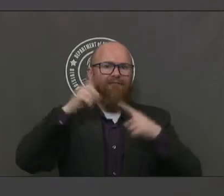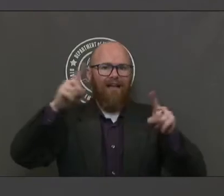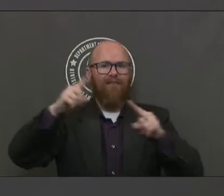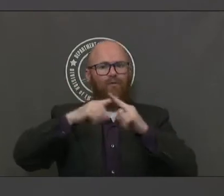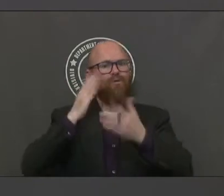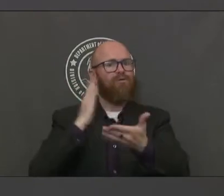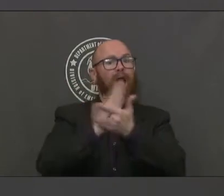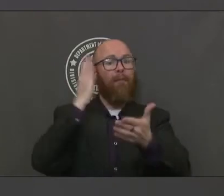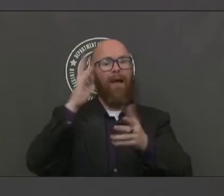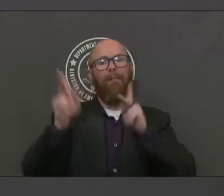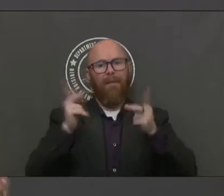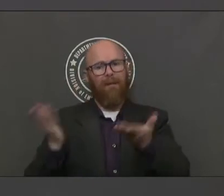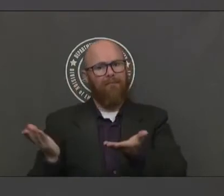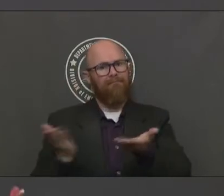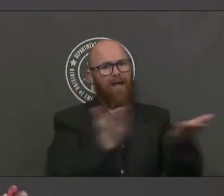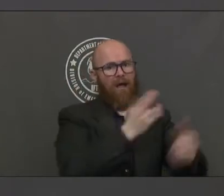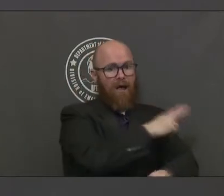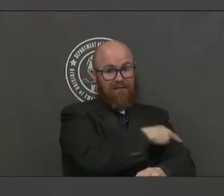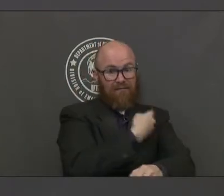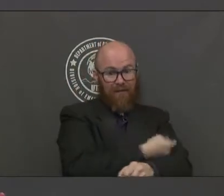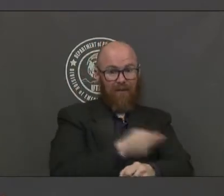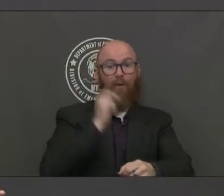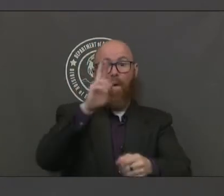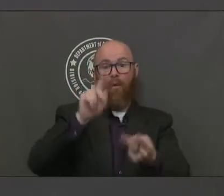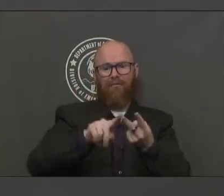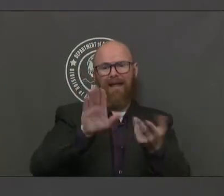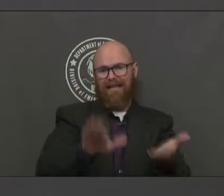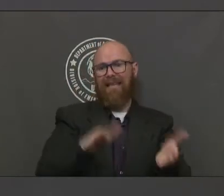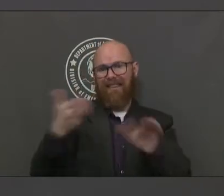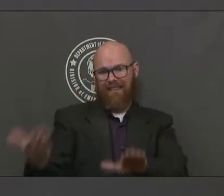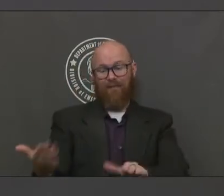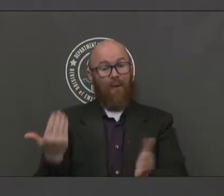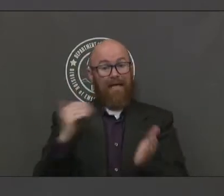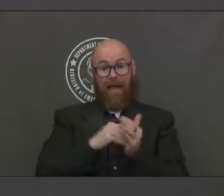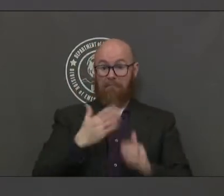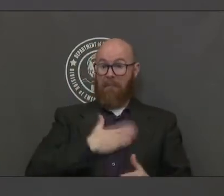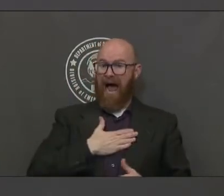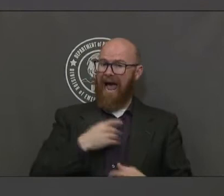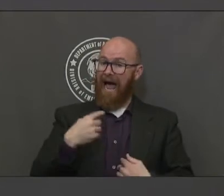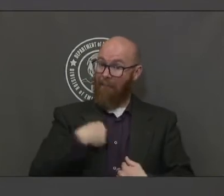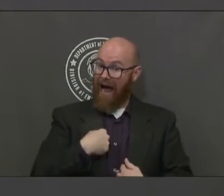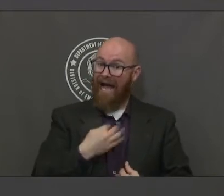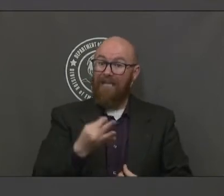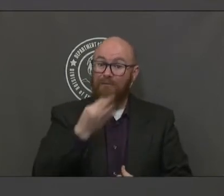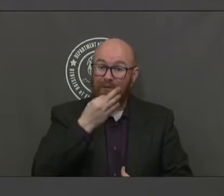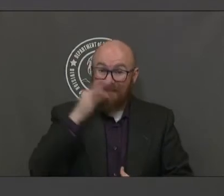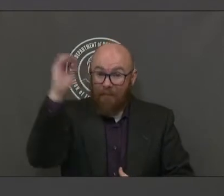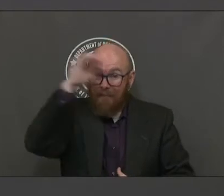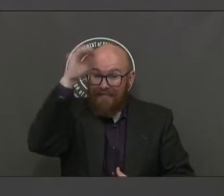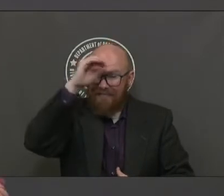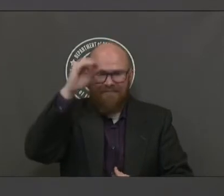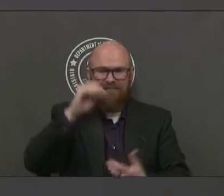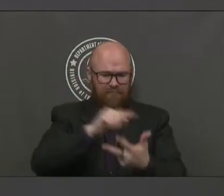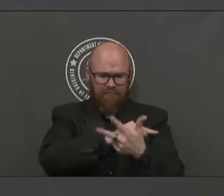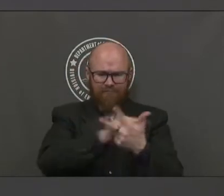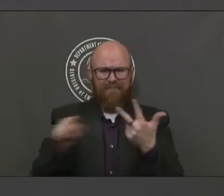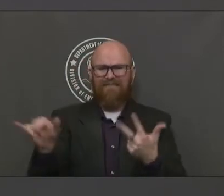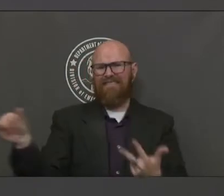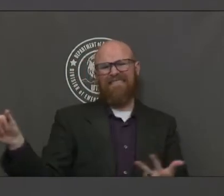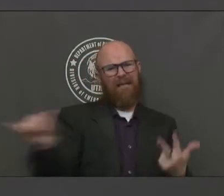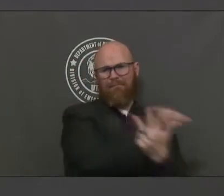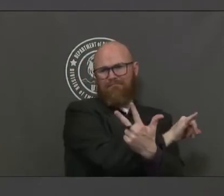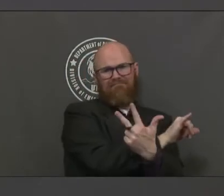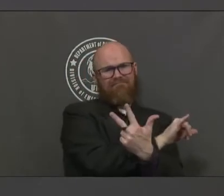So from my perspective and the experts across the country, there is really no reason to want to choose one or the